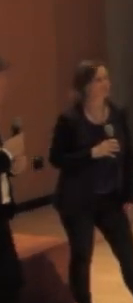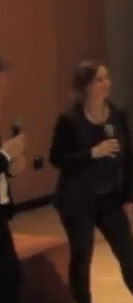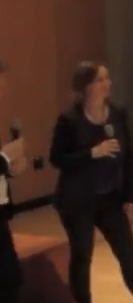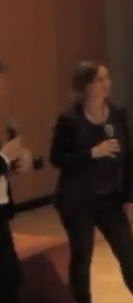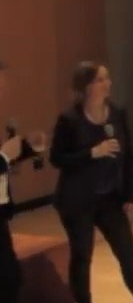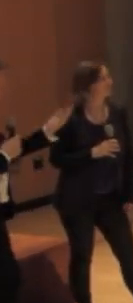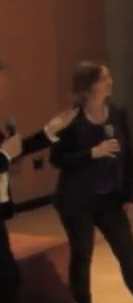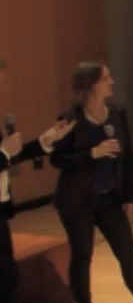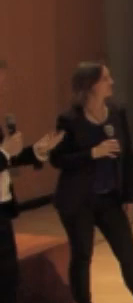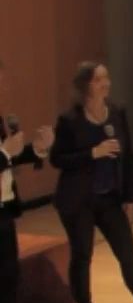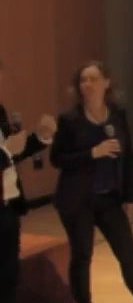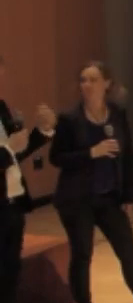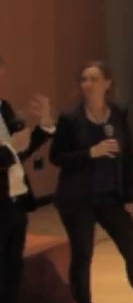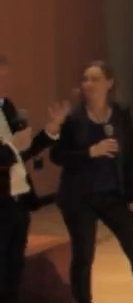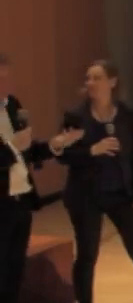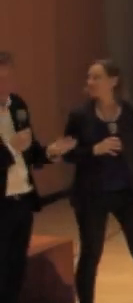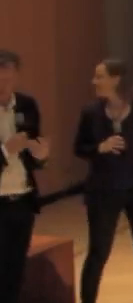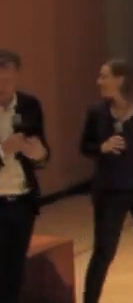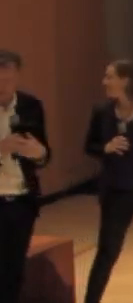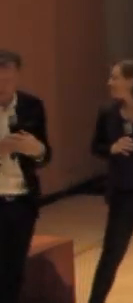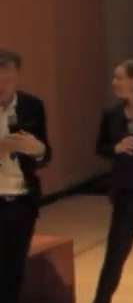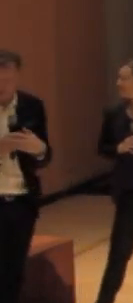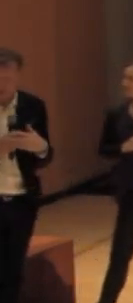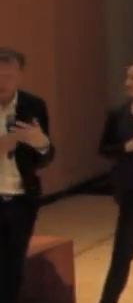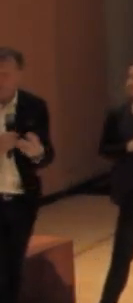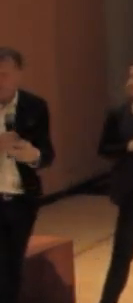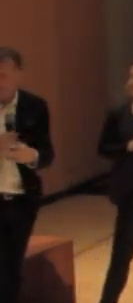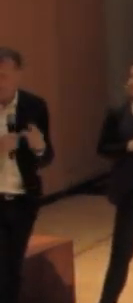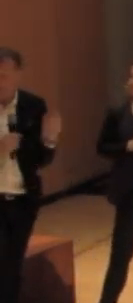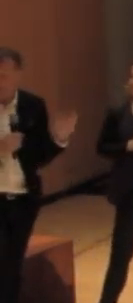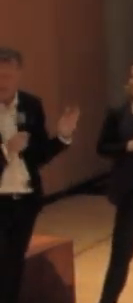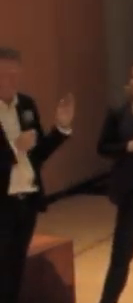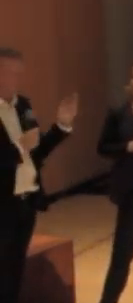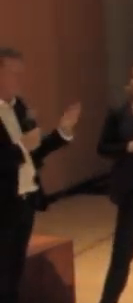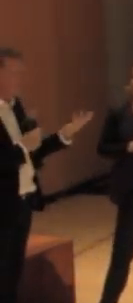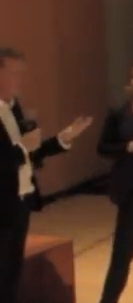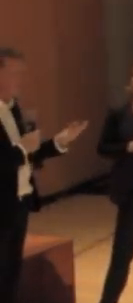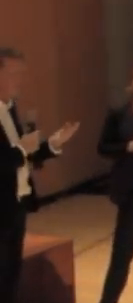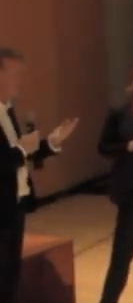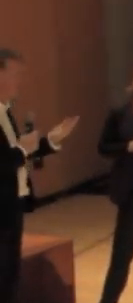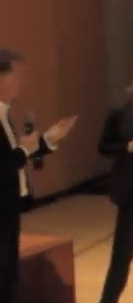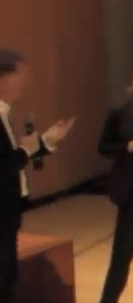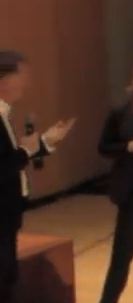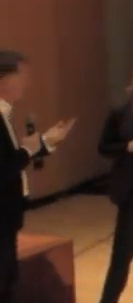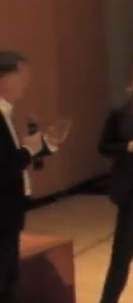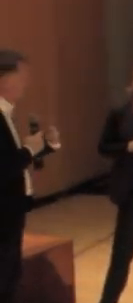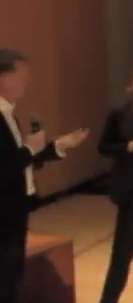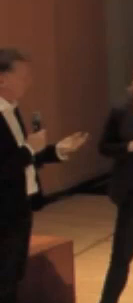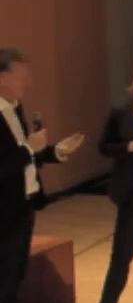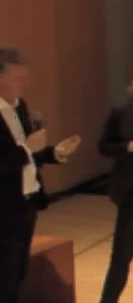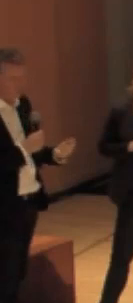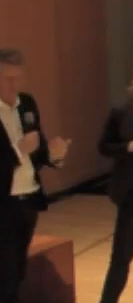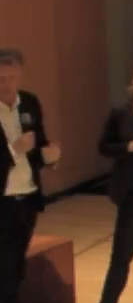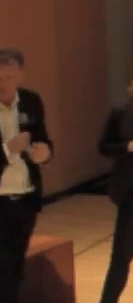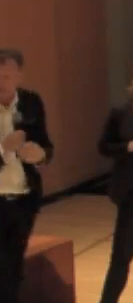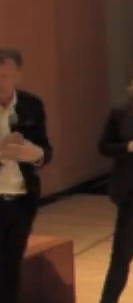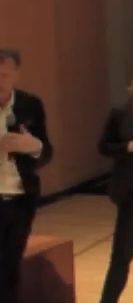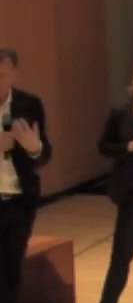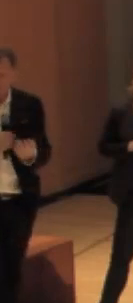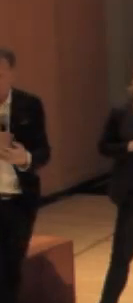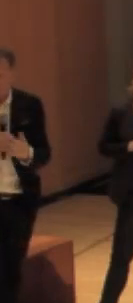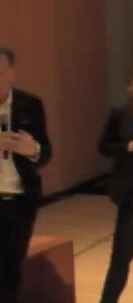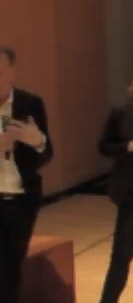reread the things just want to point out there's a big tradition of performing in front of screens it was called the Japanese reading after World War II in